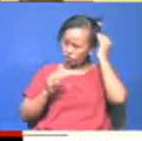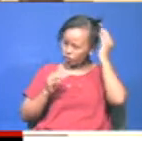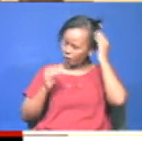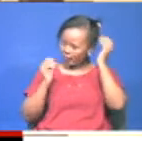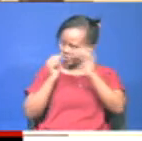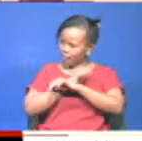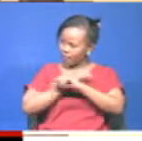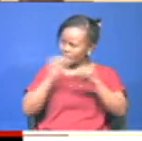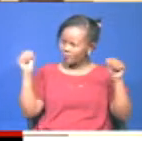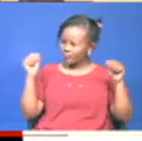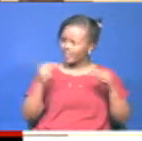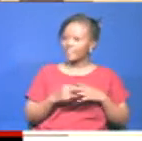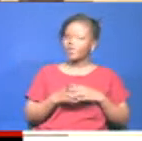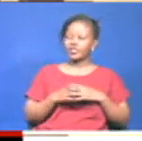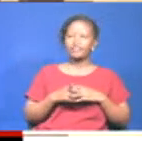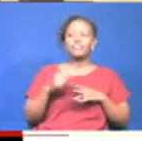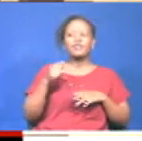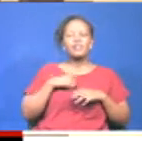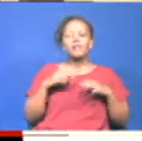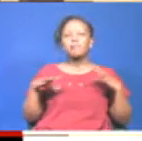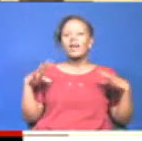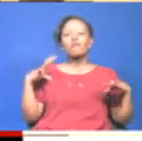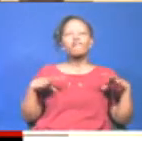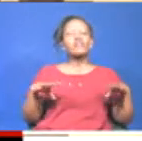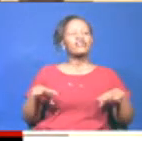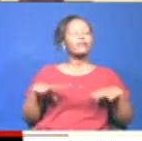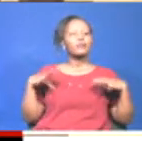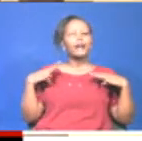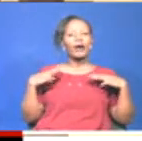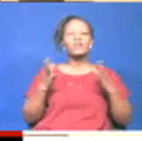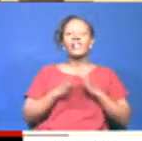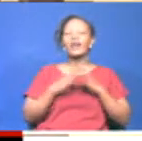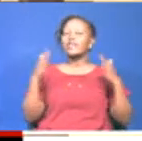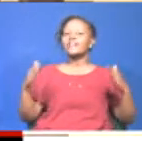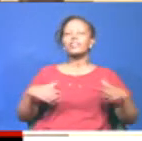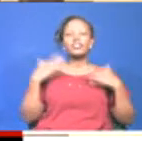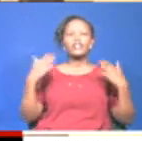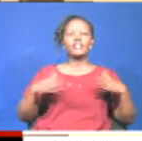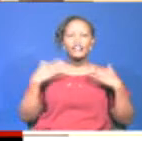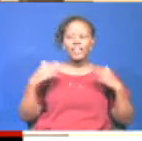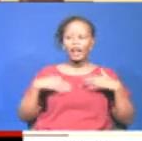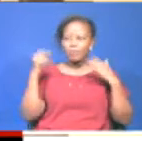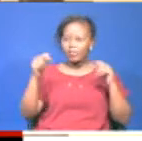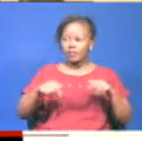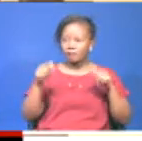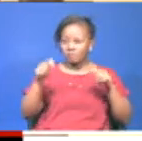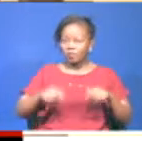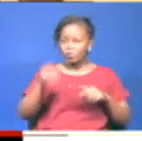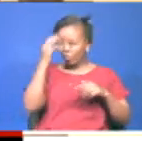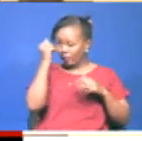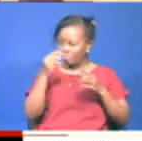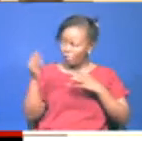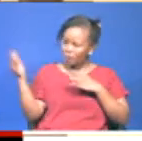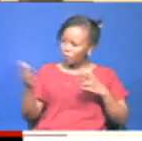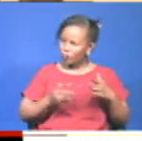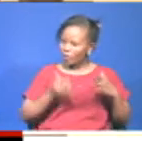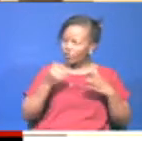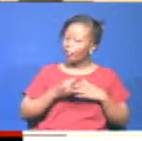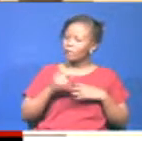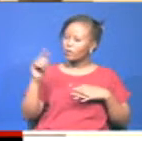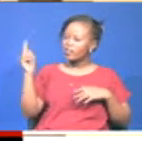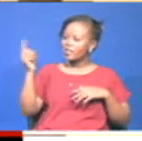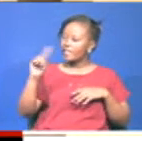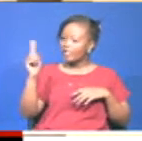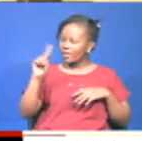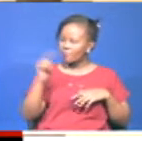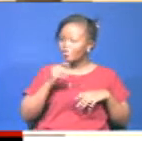I am very proud and happy today to welcome to Nairobi my